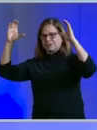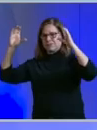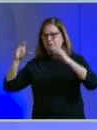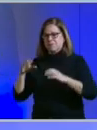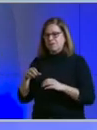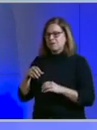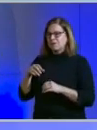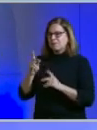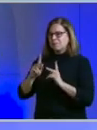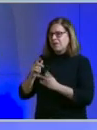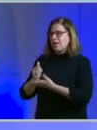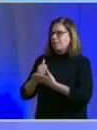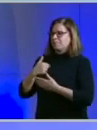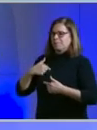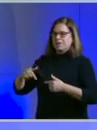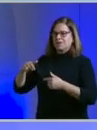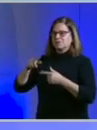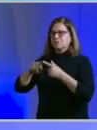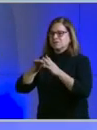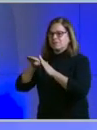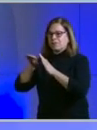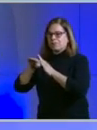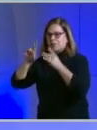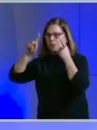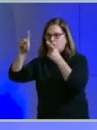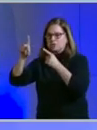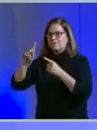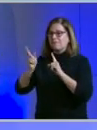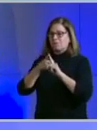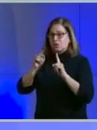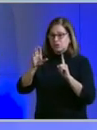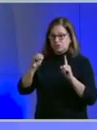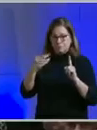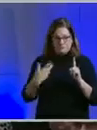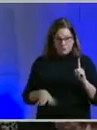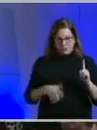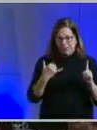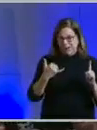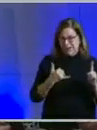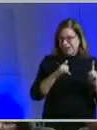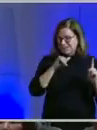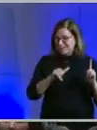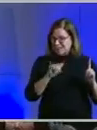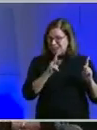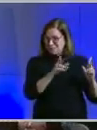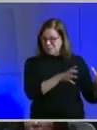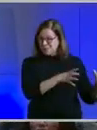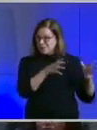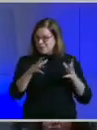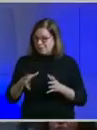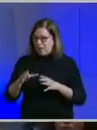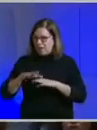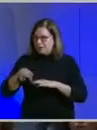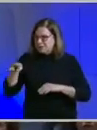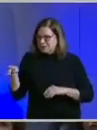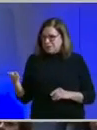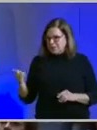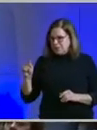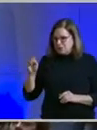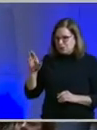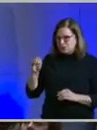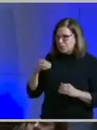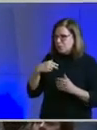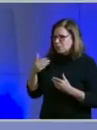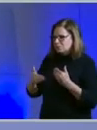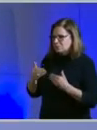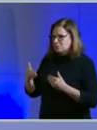policies for our first term. This go around, I said, we are going to look across the agencies of